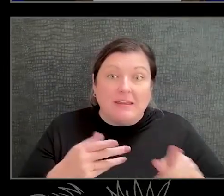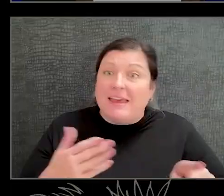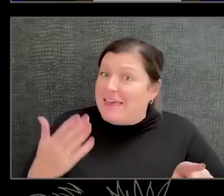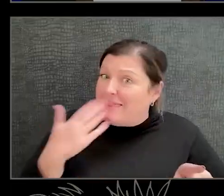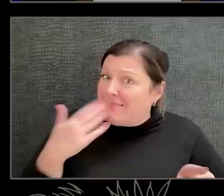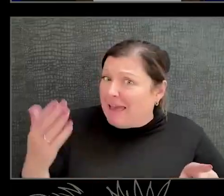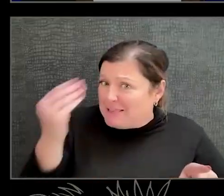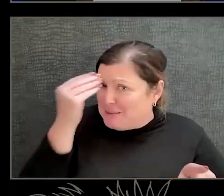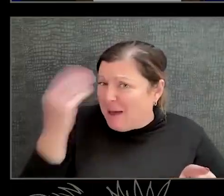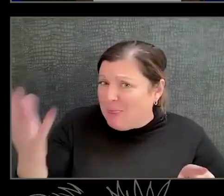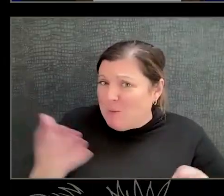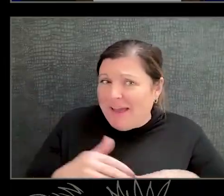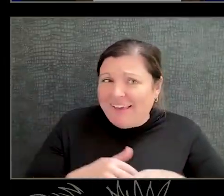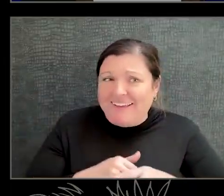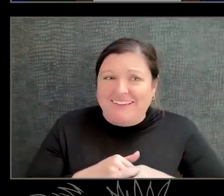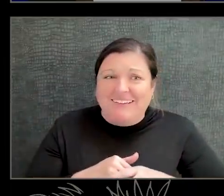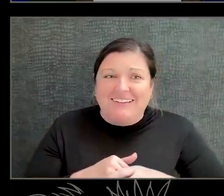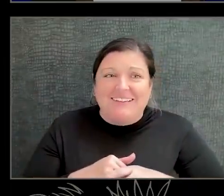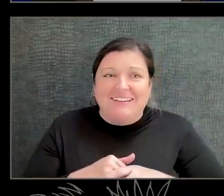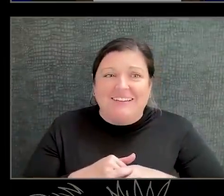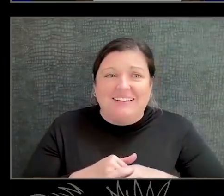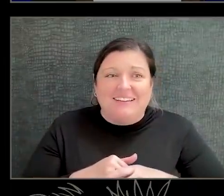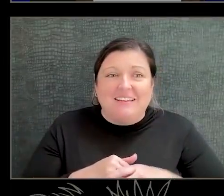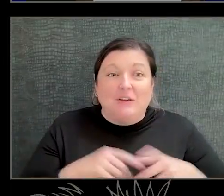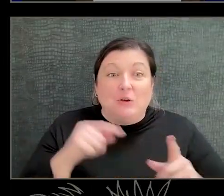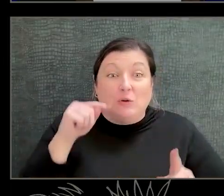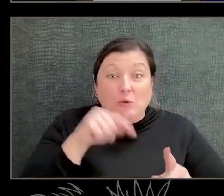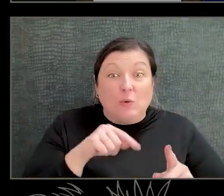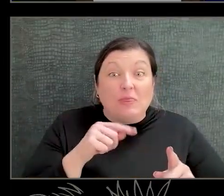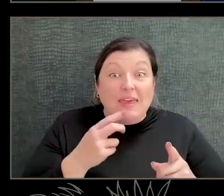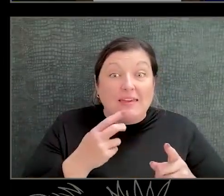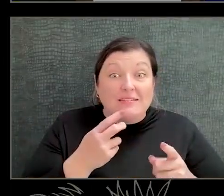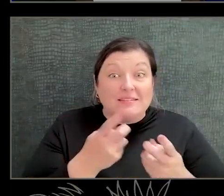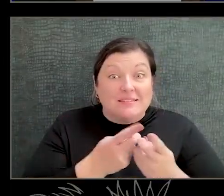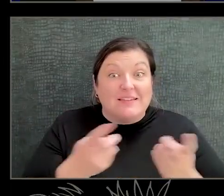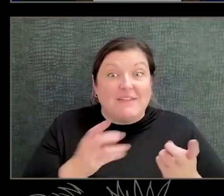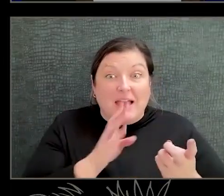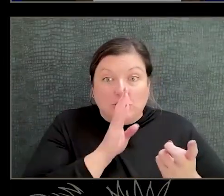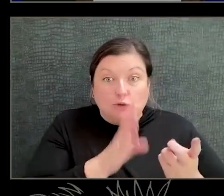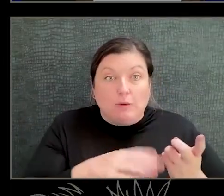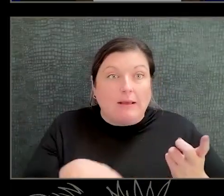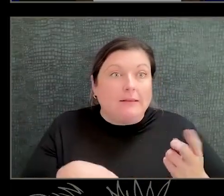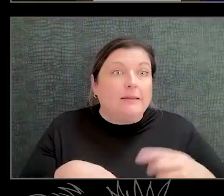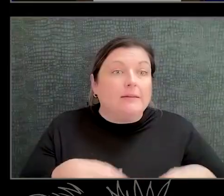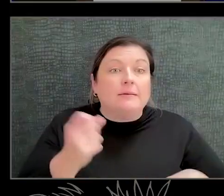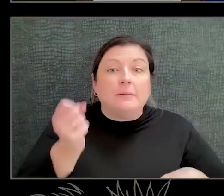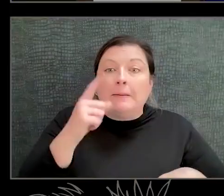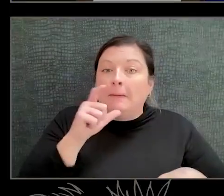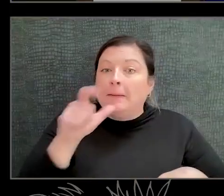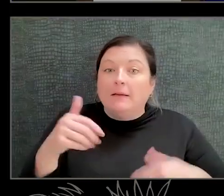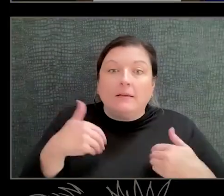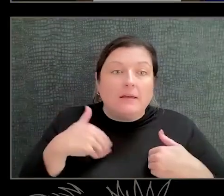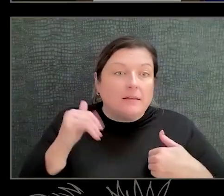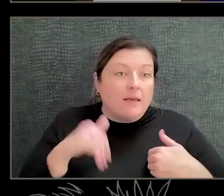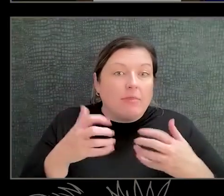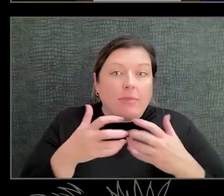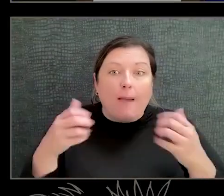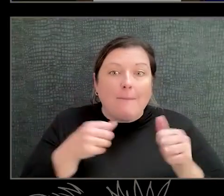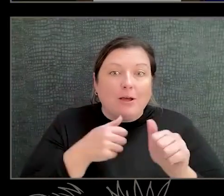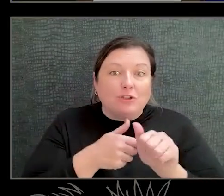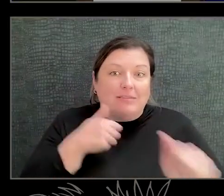way, to this device directly. So it doesn't have that much lag.